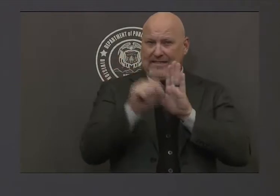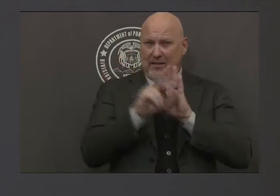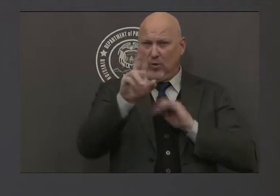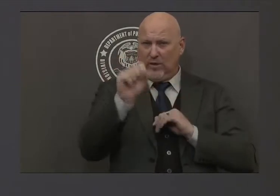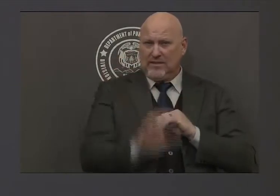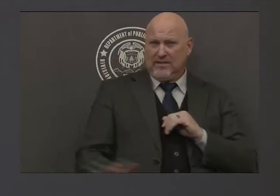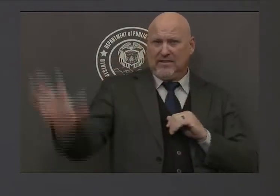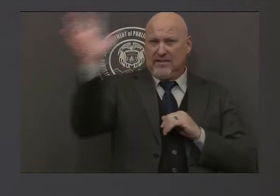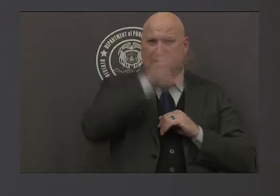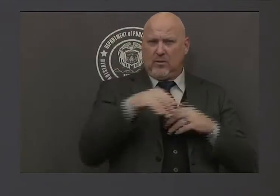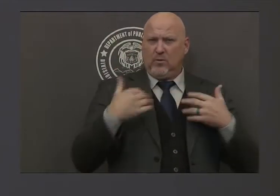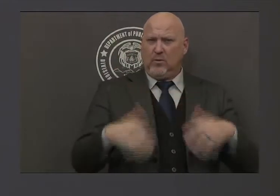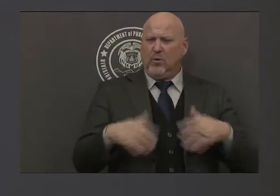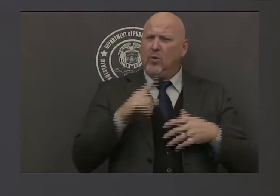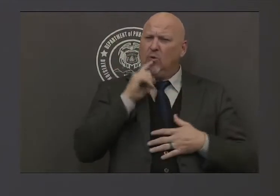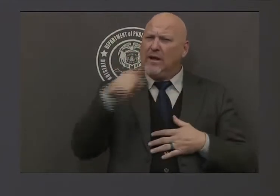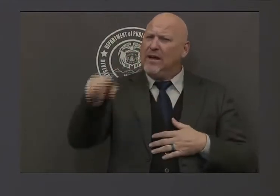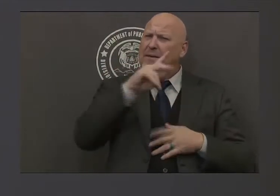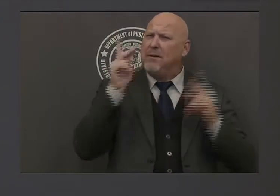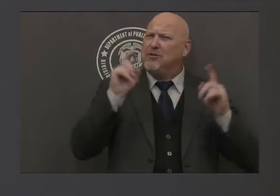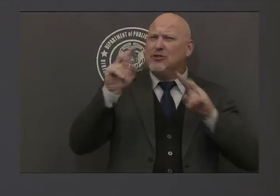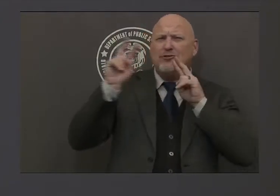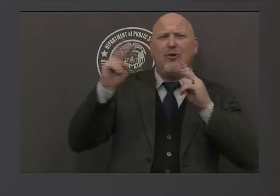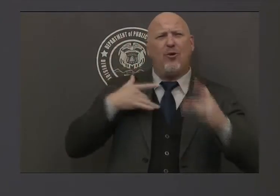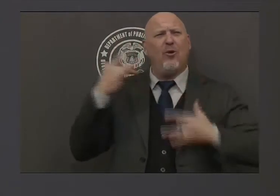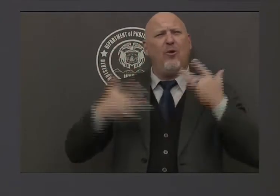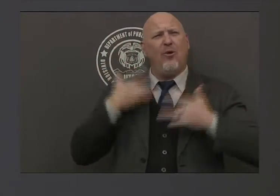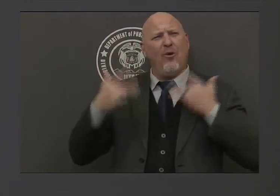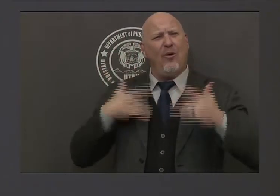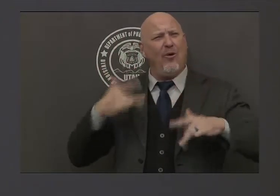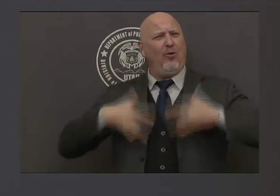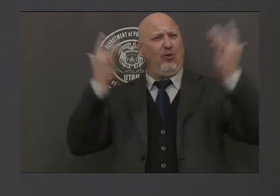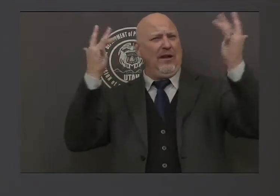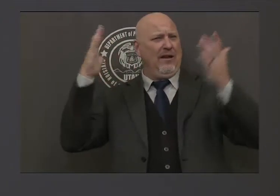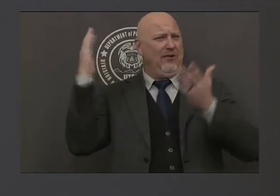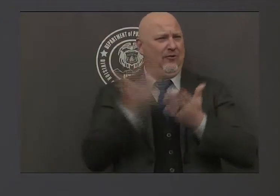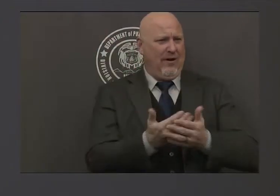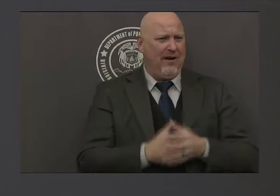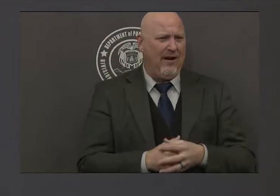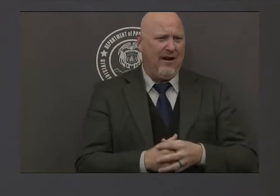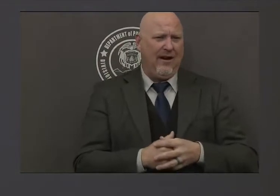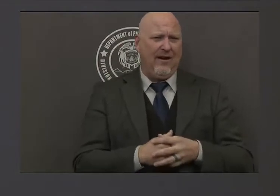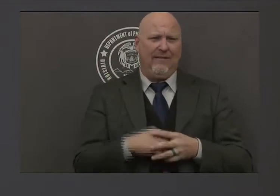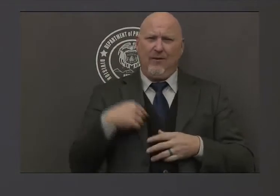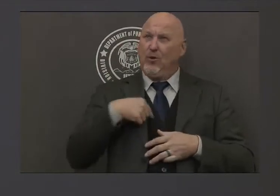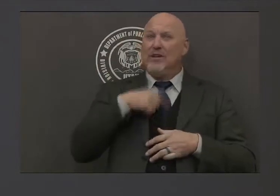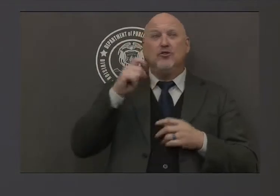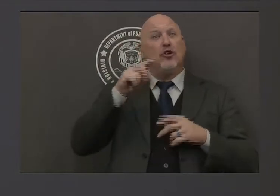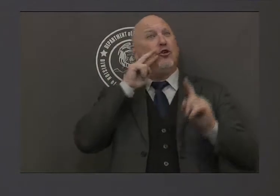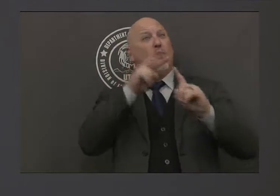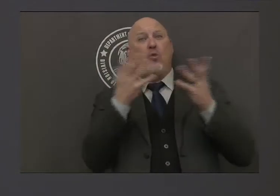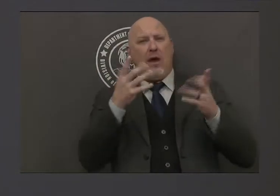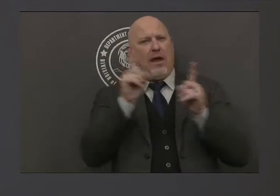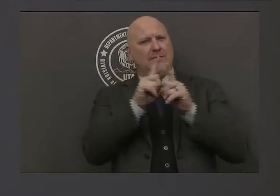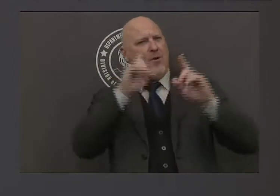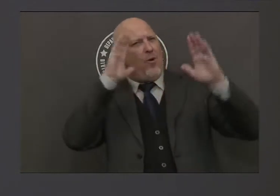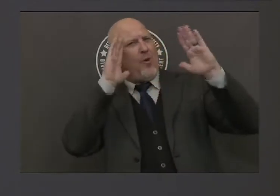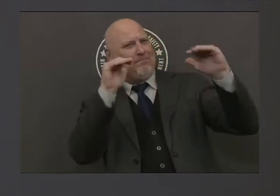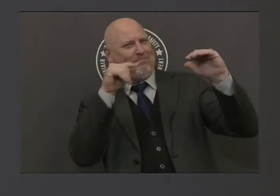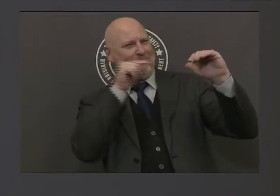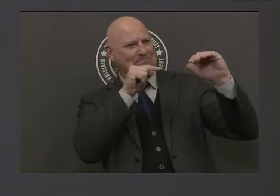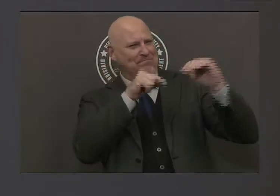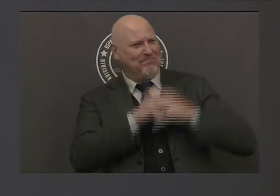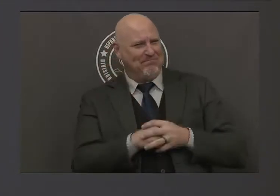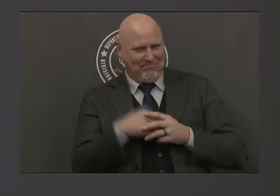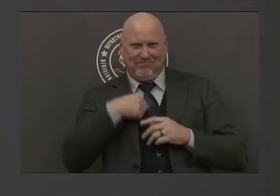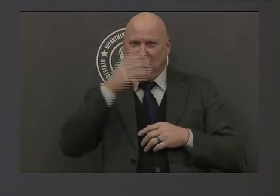excitement. And more than anything, there should be hope. Hope in knowing that there is an end to this